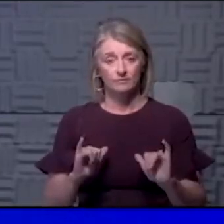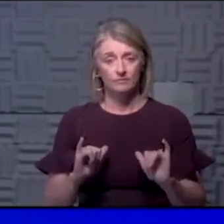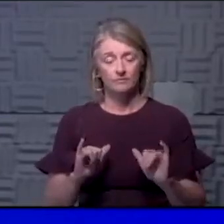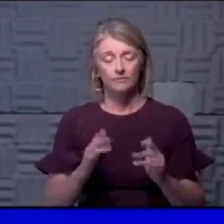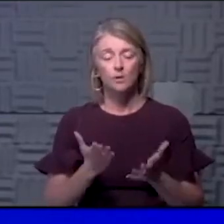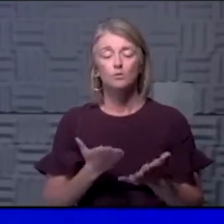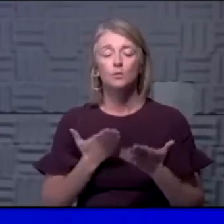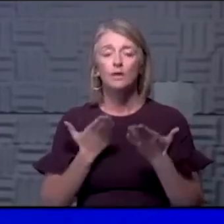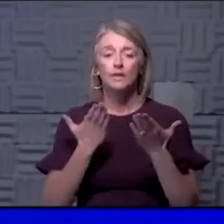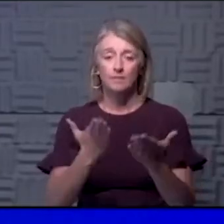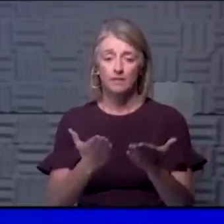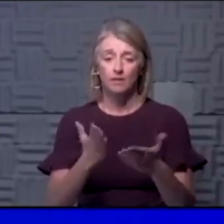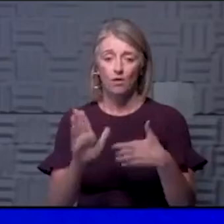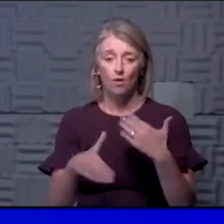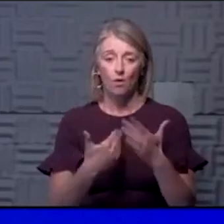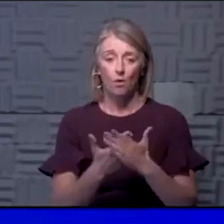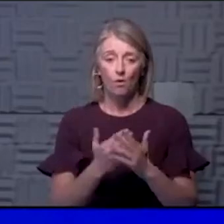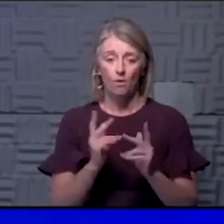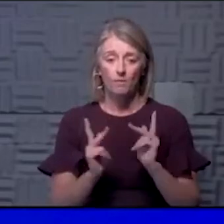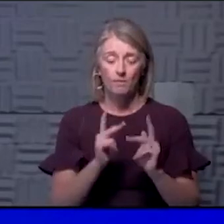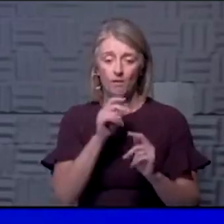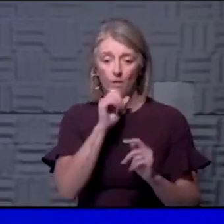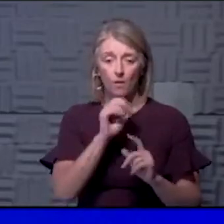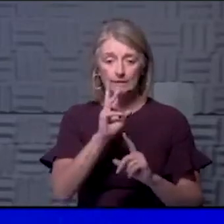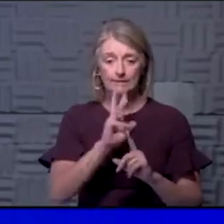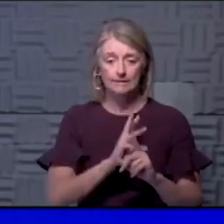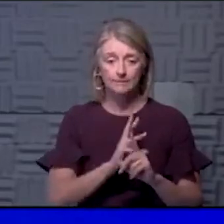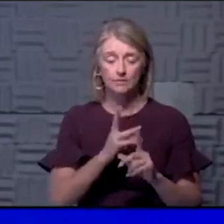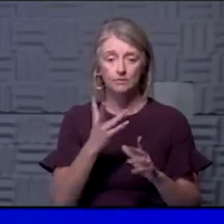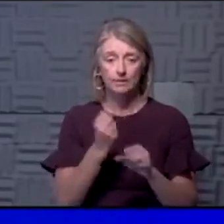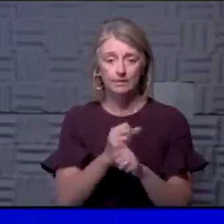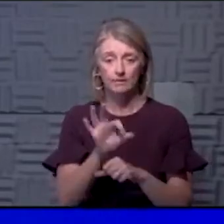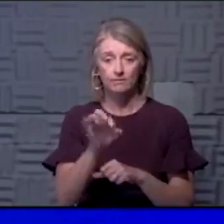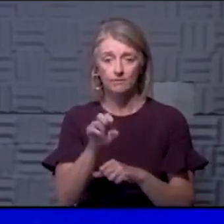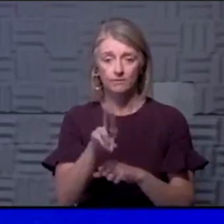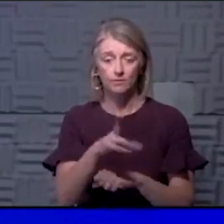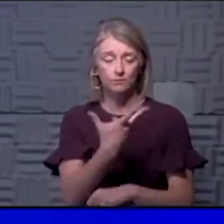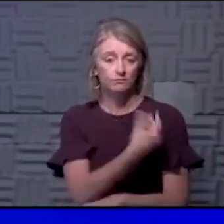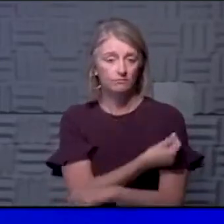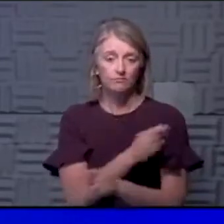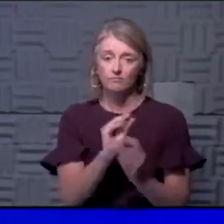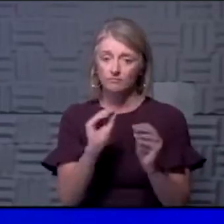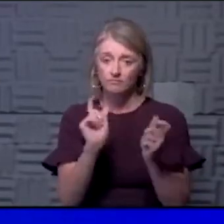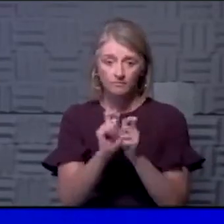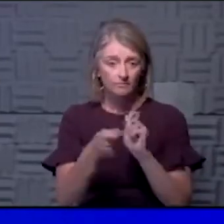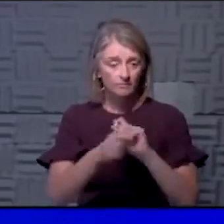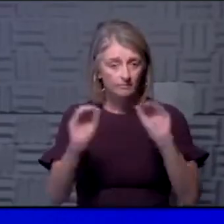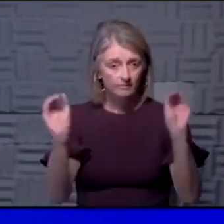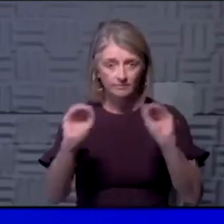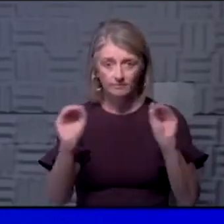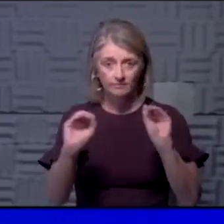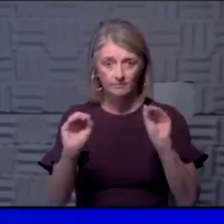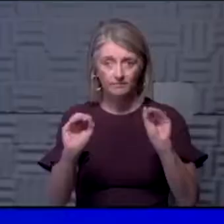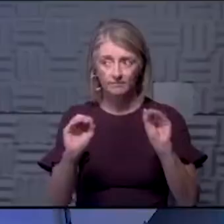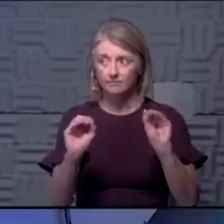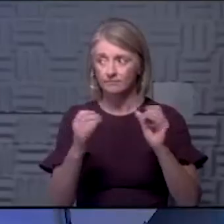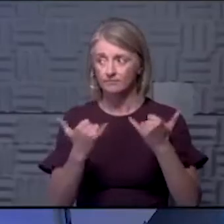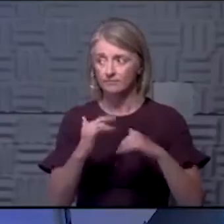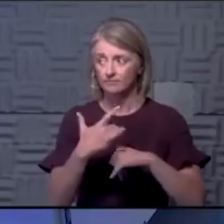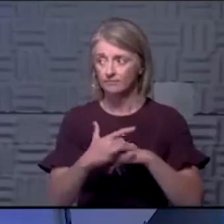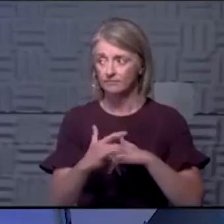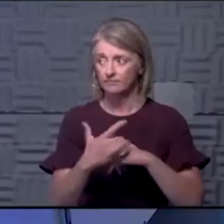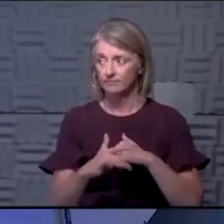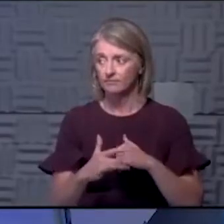fully recommended for anybody 6 months of age and older to get the influenza vaccine. That has not changed. And it's available, but we're